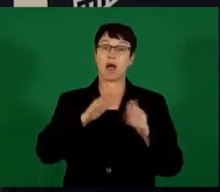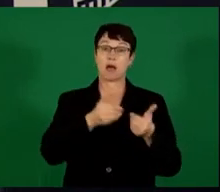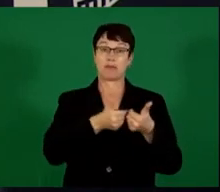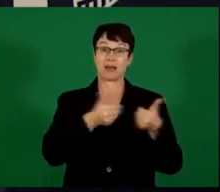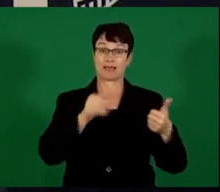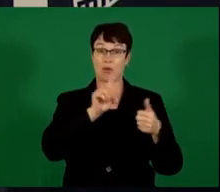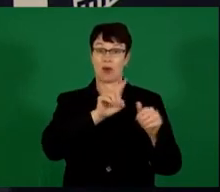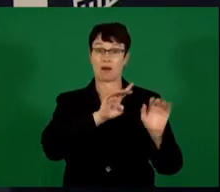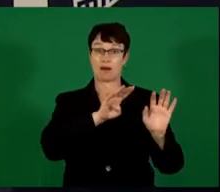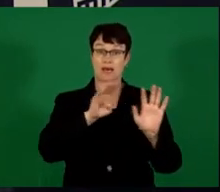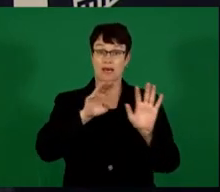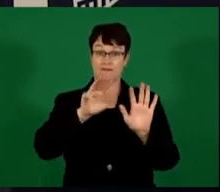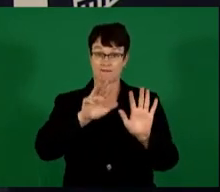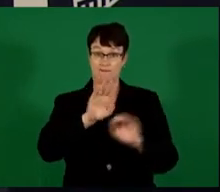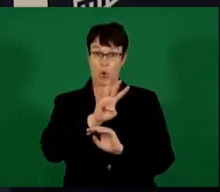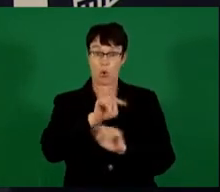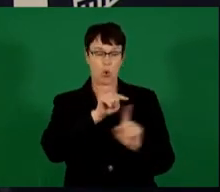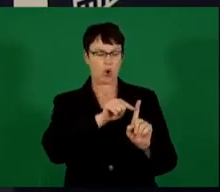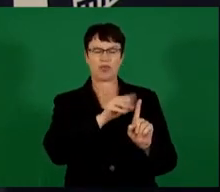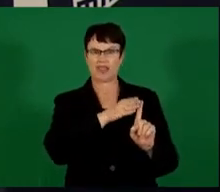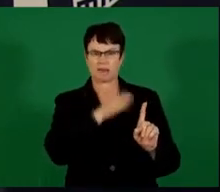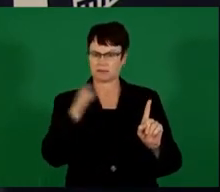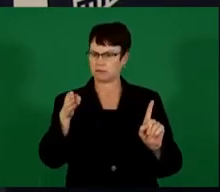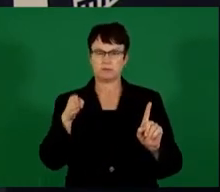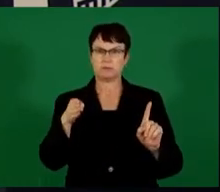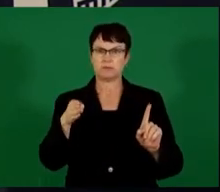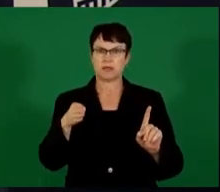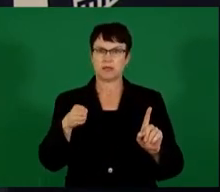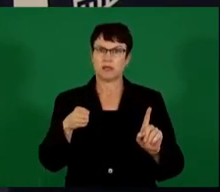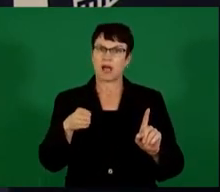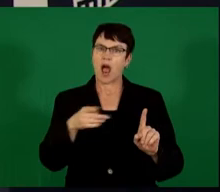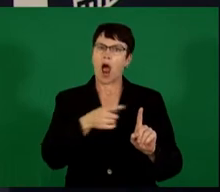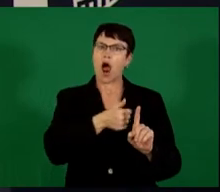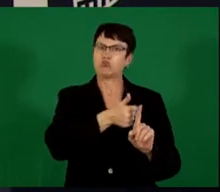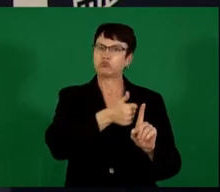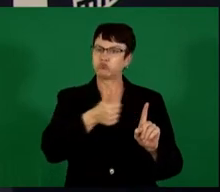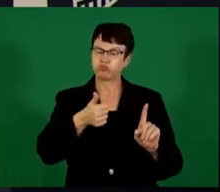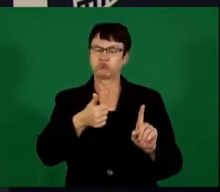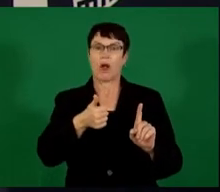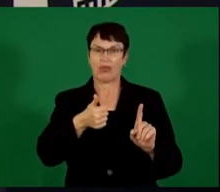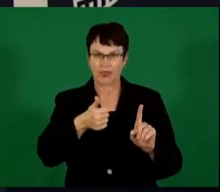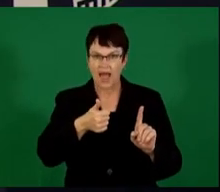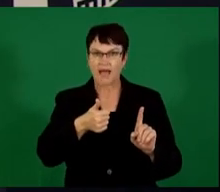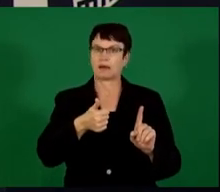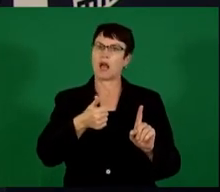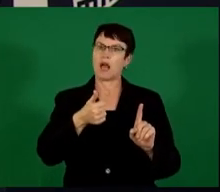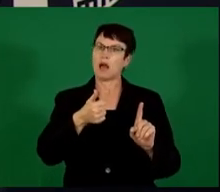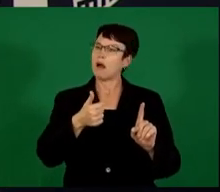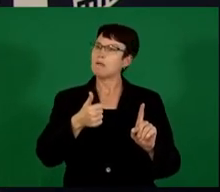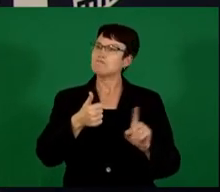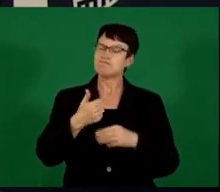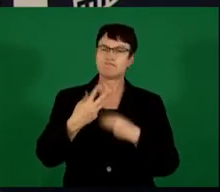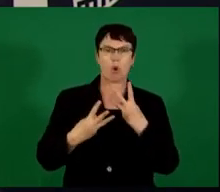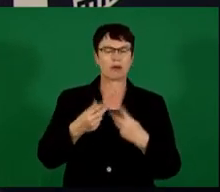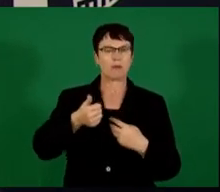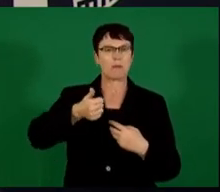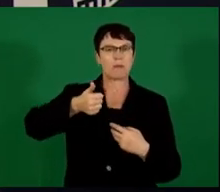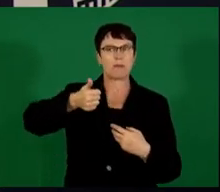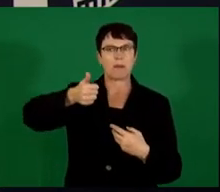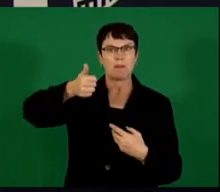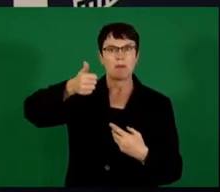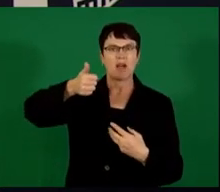low towards the low 20%. We've never had an unemployment rate below that. So, you know, the rule of thumb